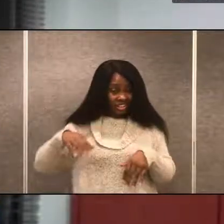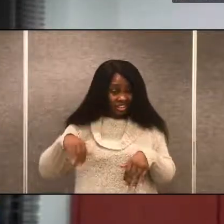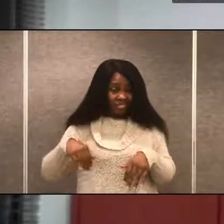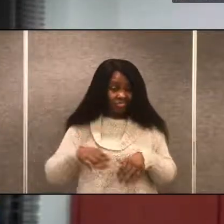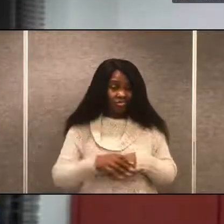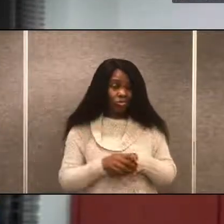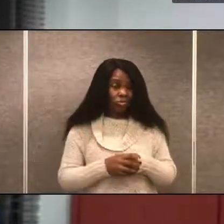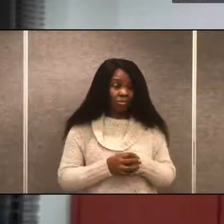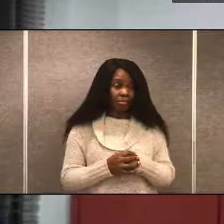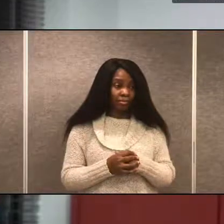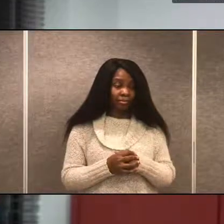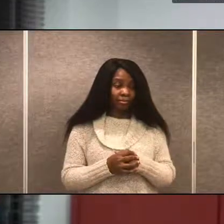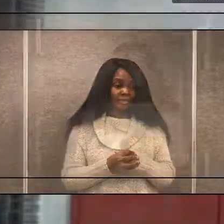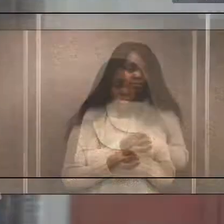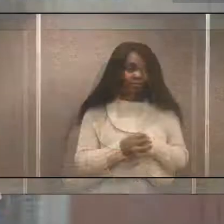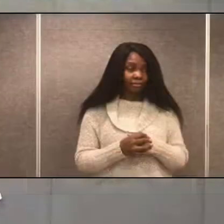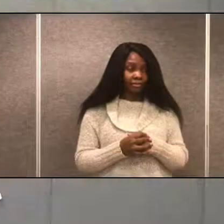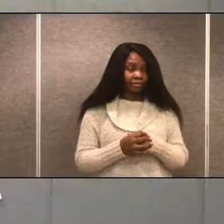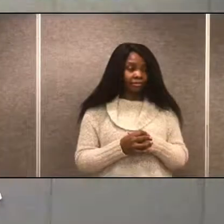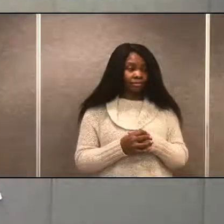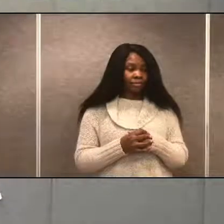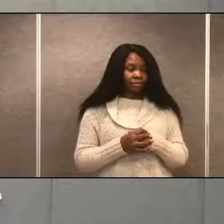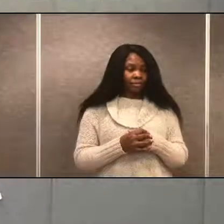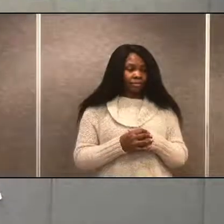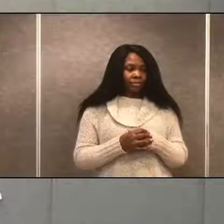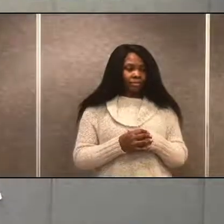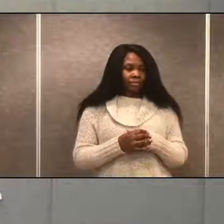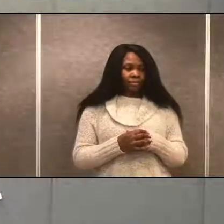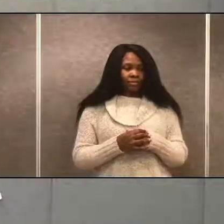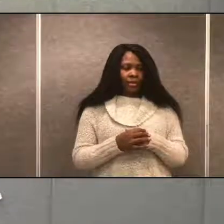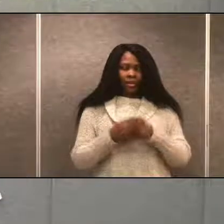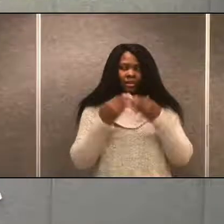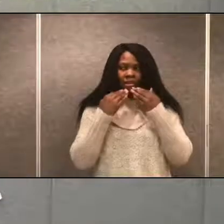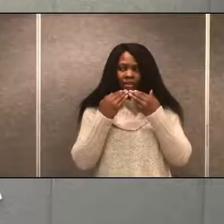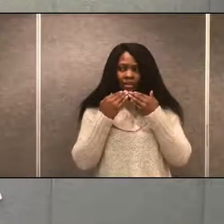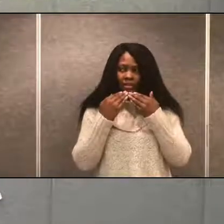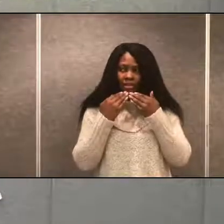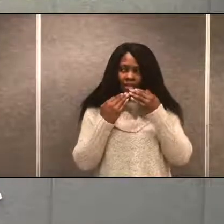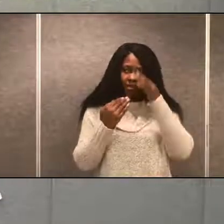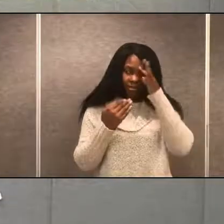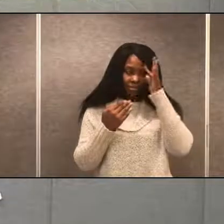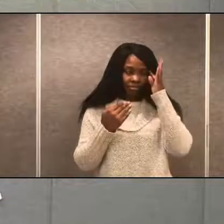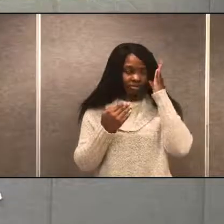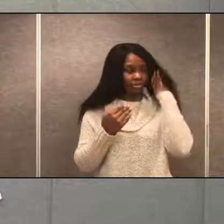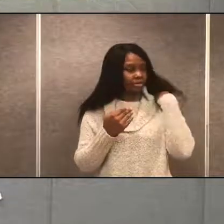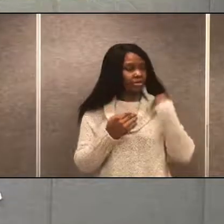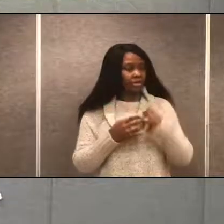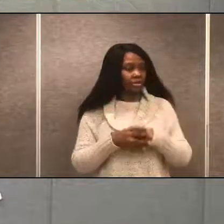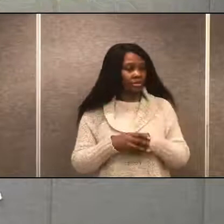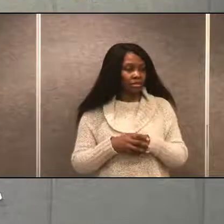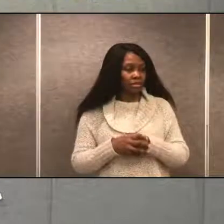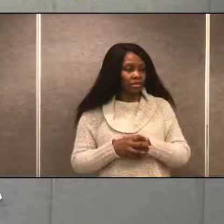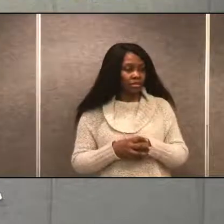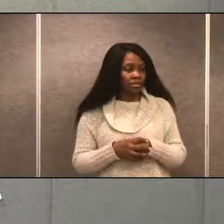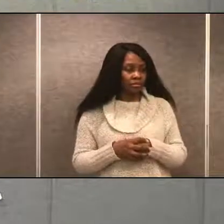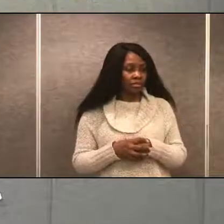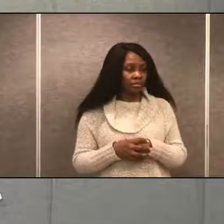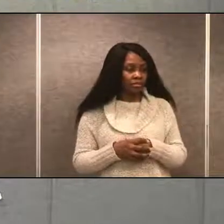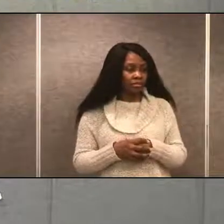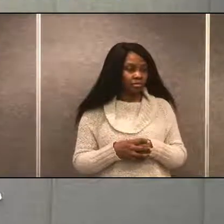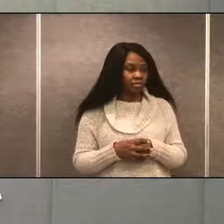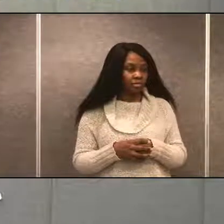level. All right, and thank you for that. I want to just talk about access in terms